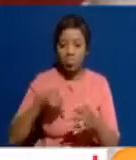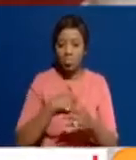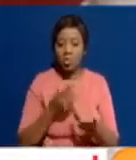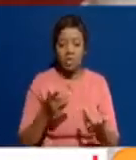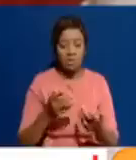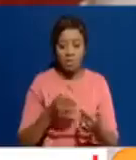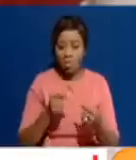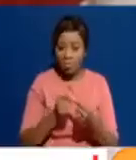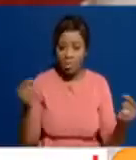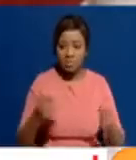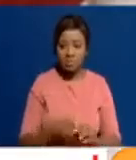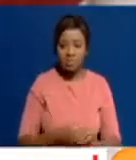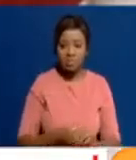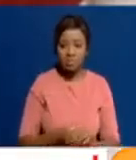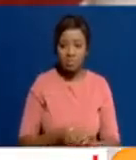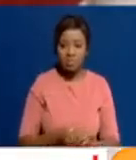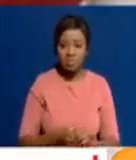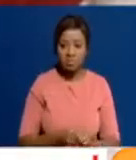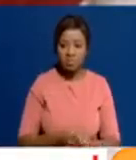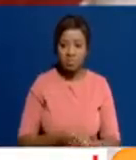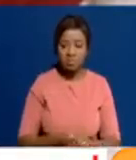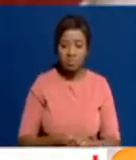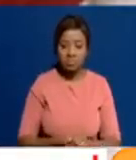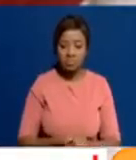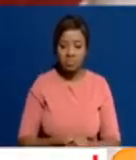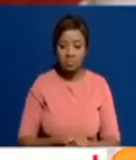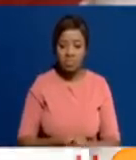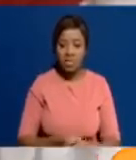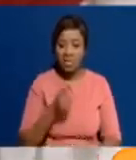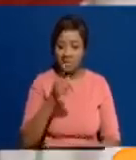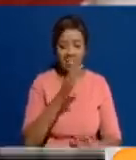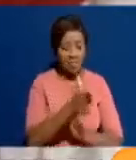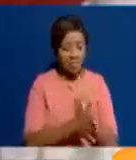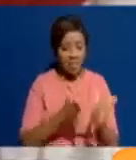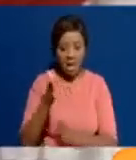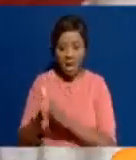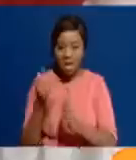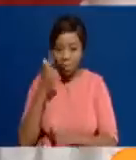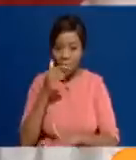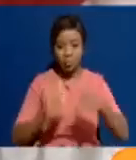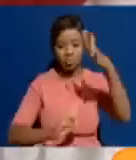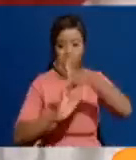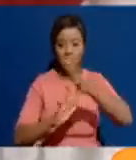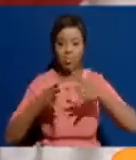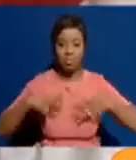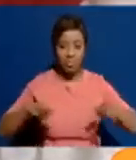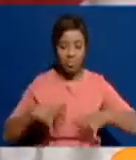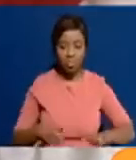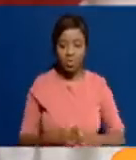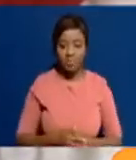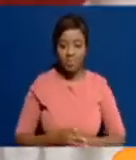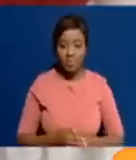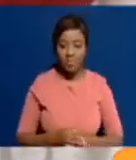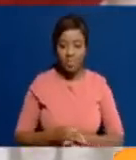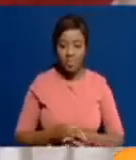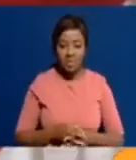lives, and that must have been orchestrated and been planned from the very top. We don't want to deal